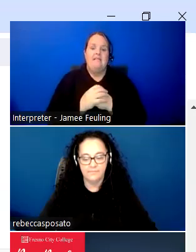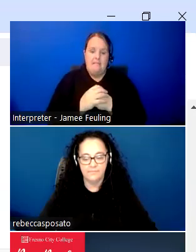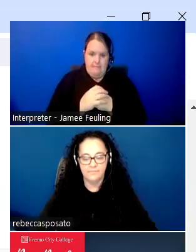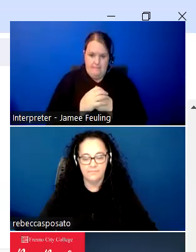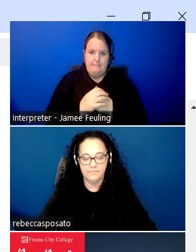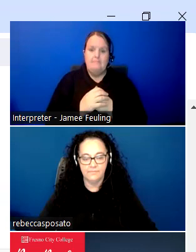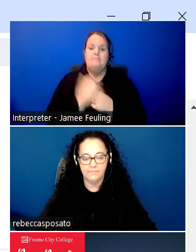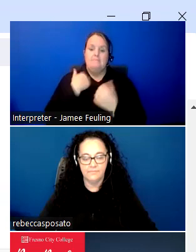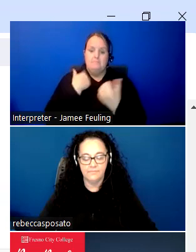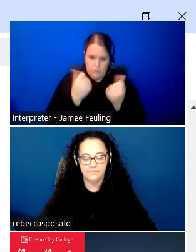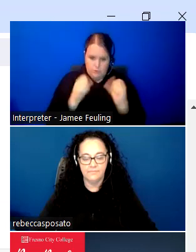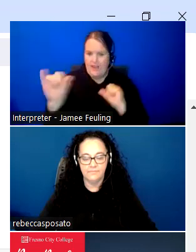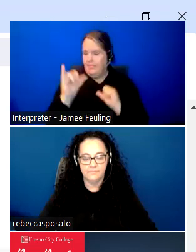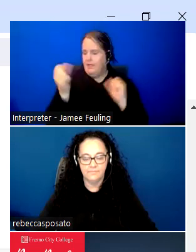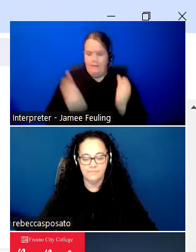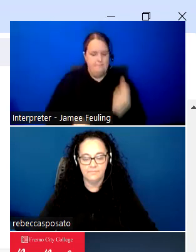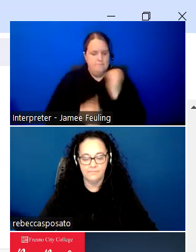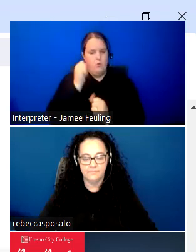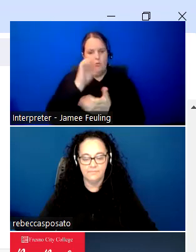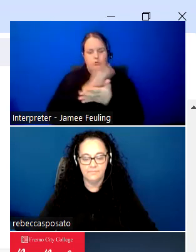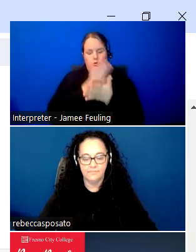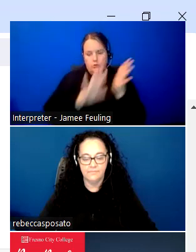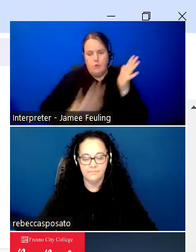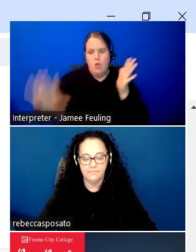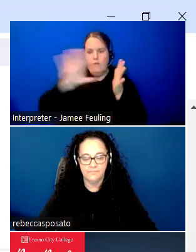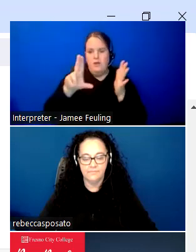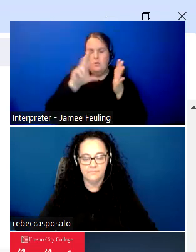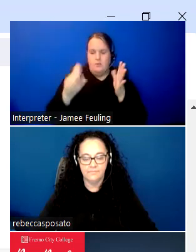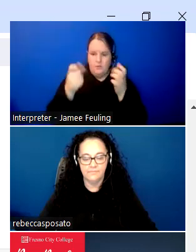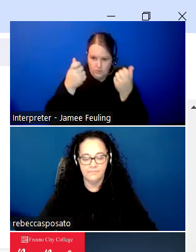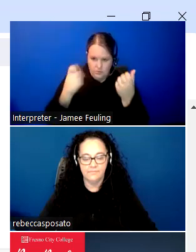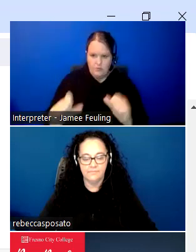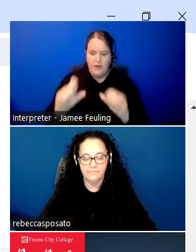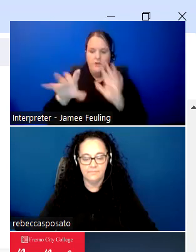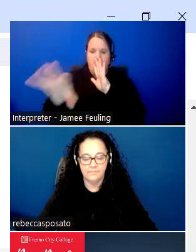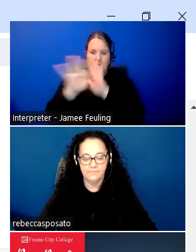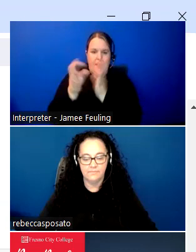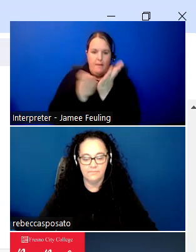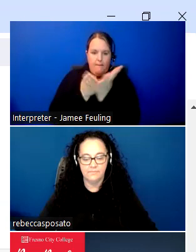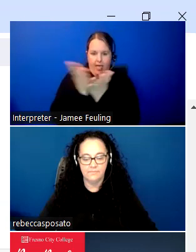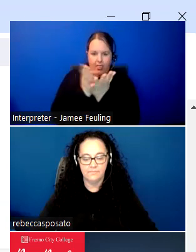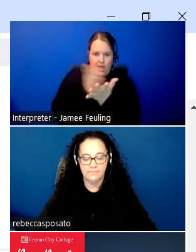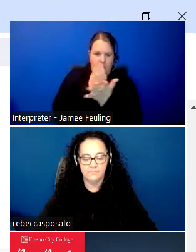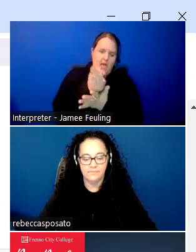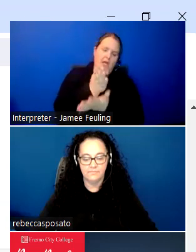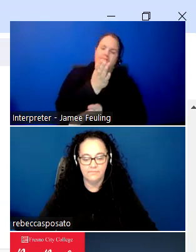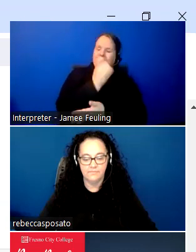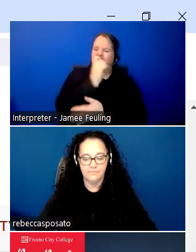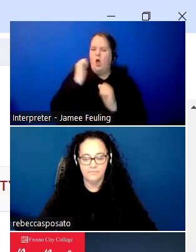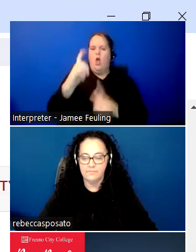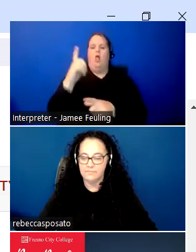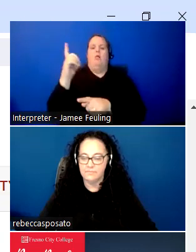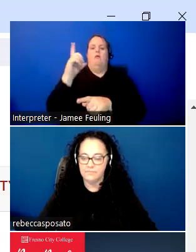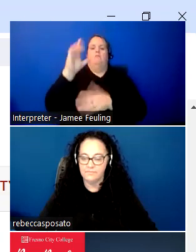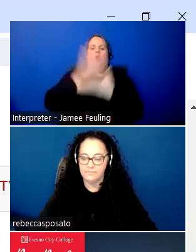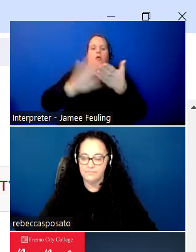do, like most schools across the United States, is they're trying to go into pathways. Not everybody calls them pathways, but they're